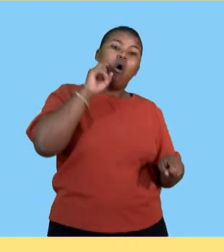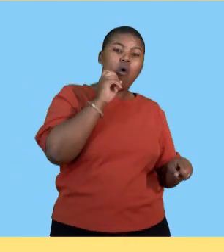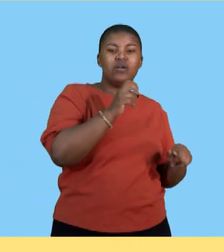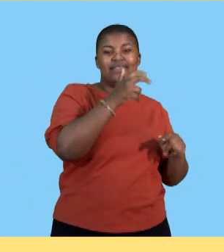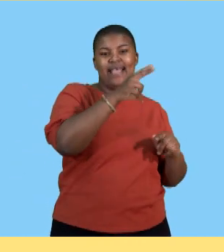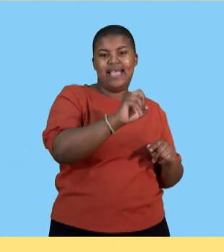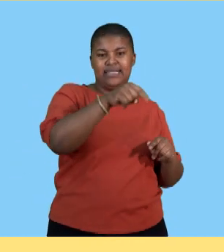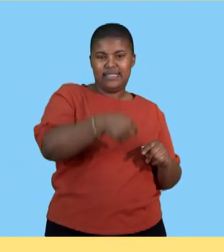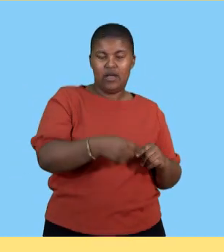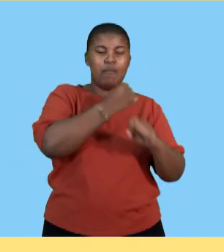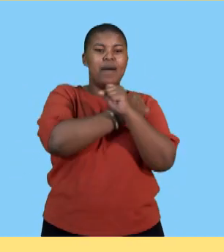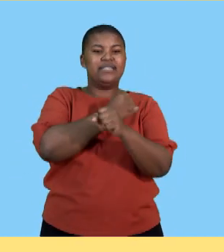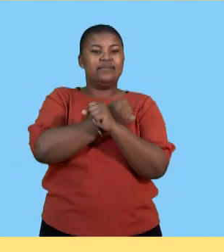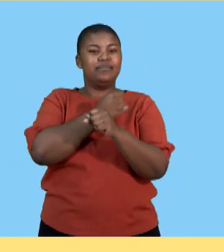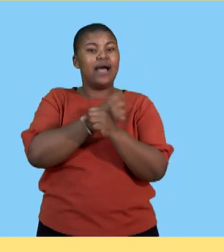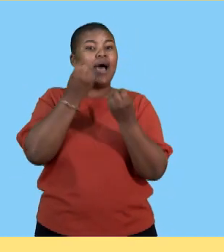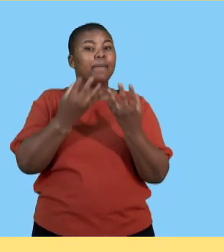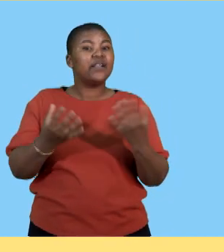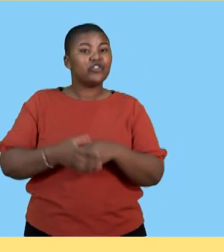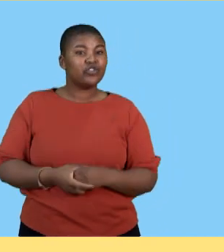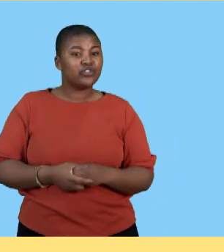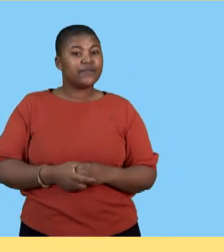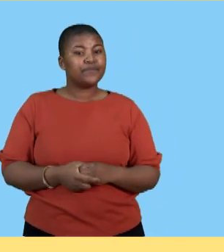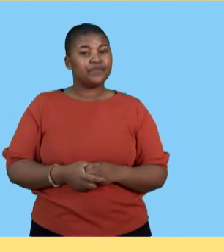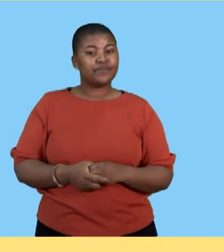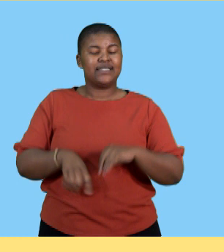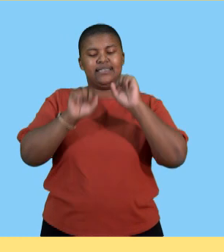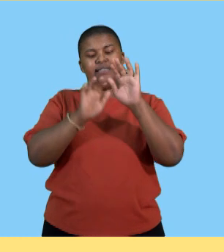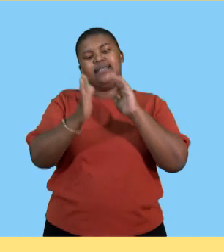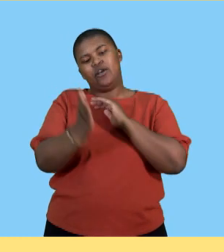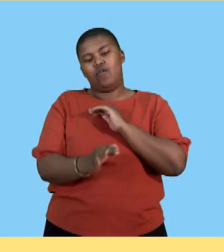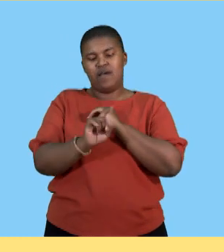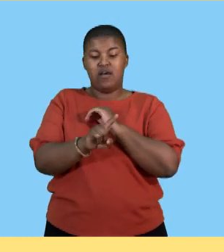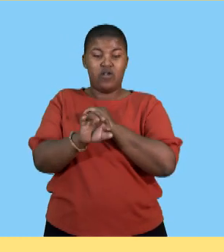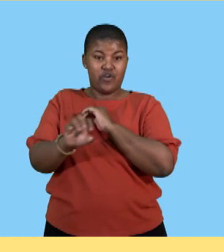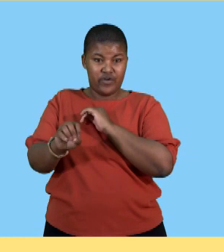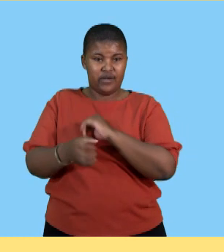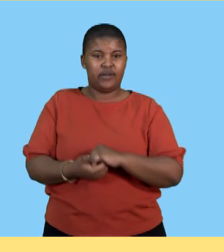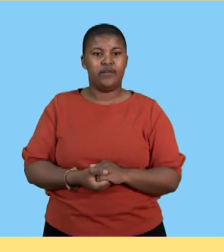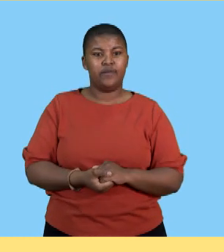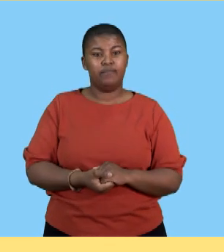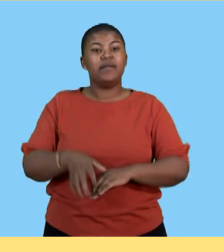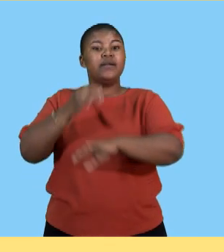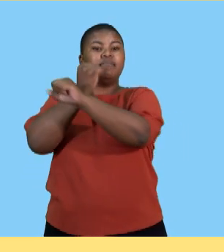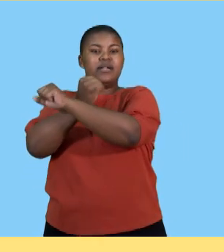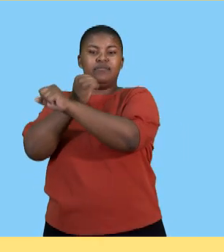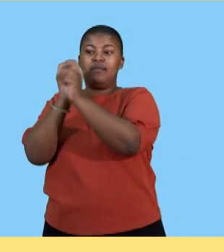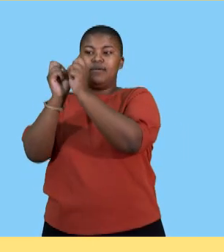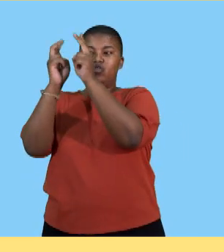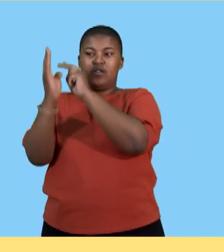80,000. Multiply by the depreciation rate, which is 10 over 100. Multiply